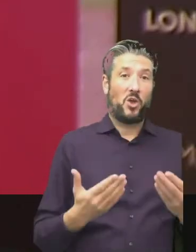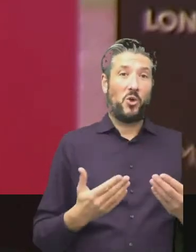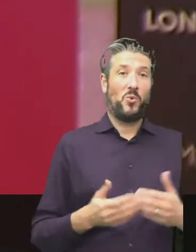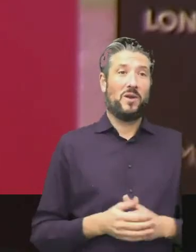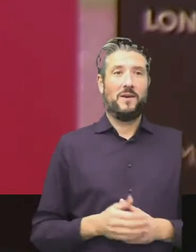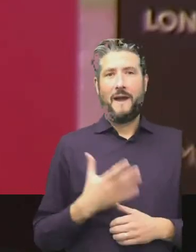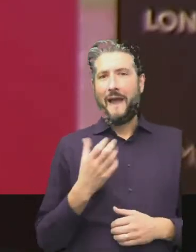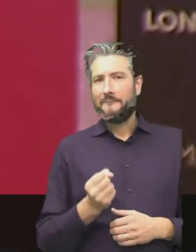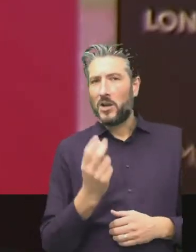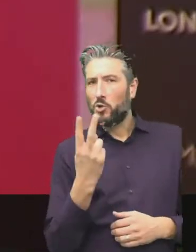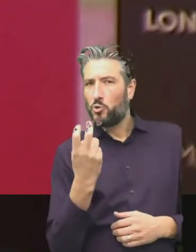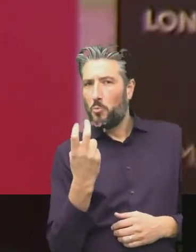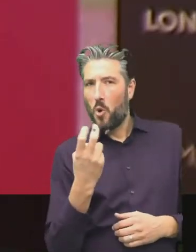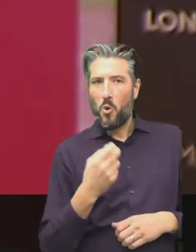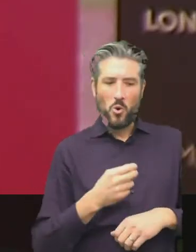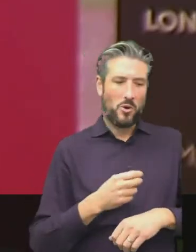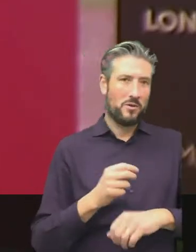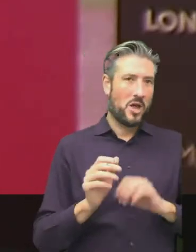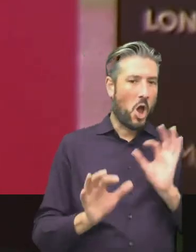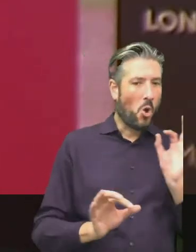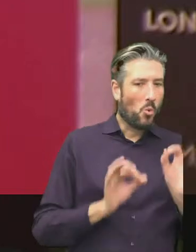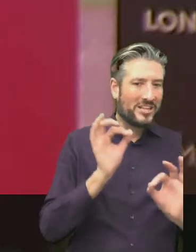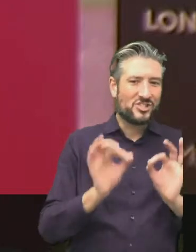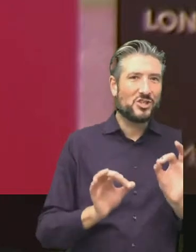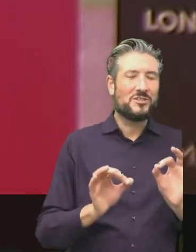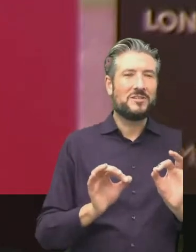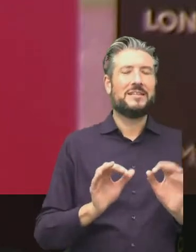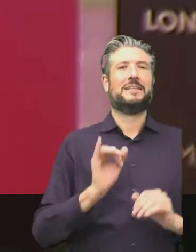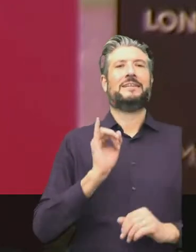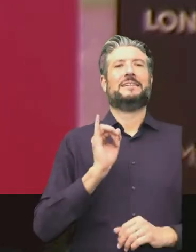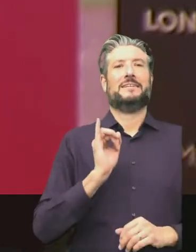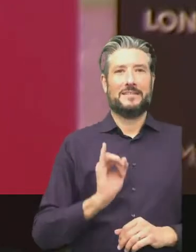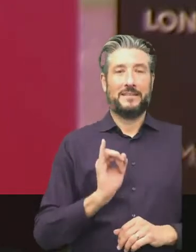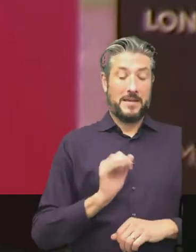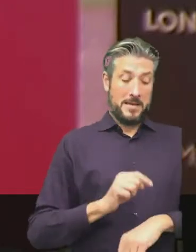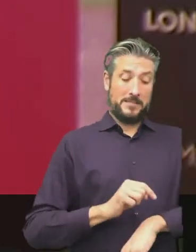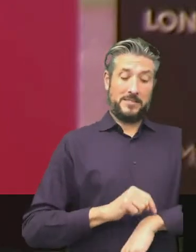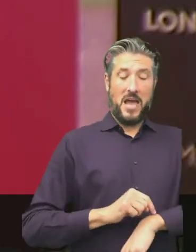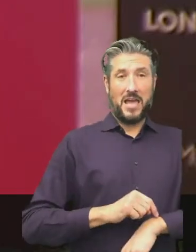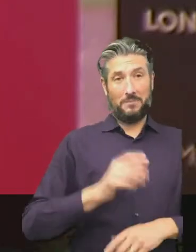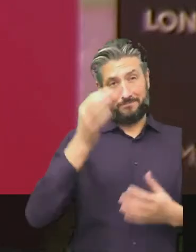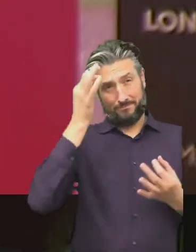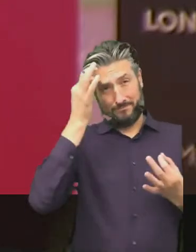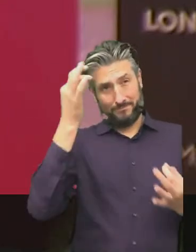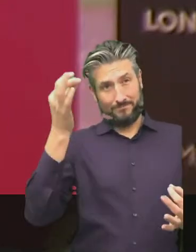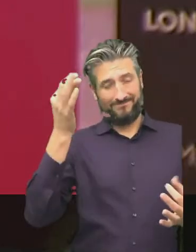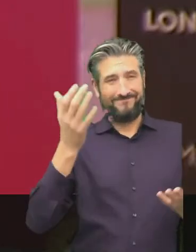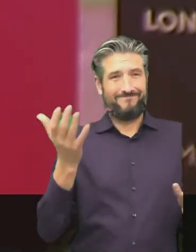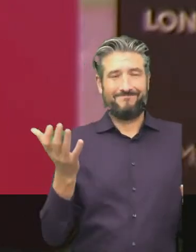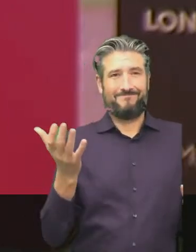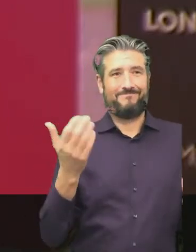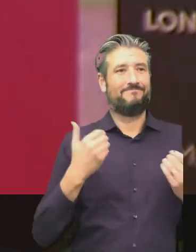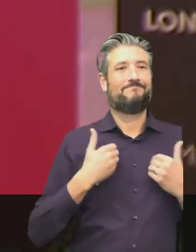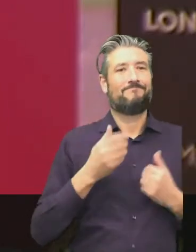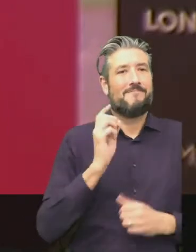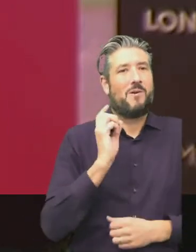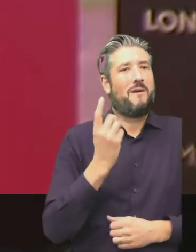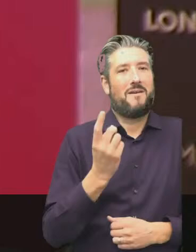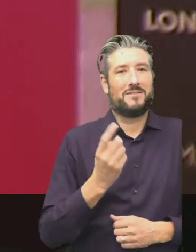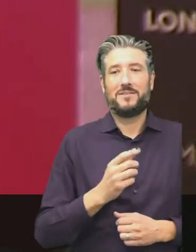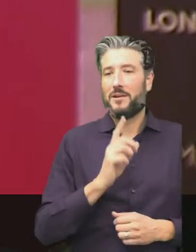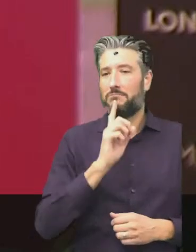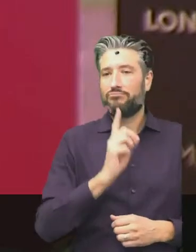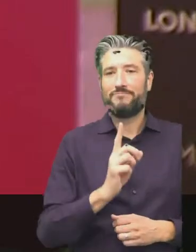more questions, but due to the very strict time constraints, I'm not able to take them, but be sure